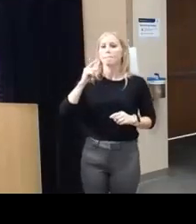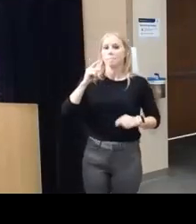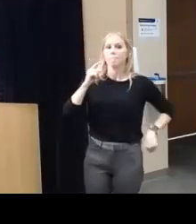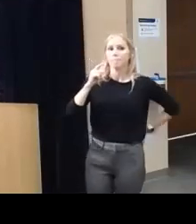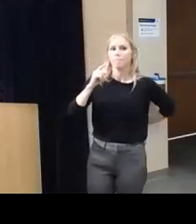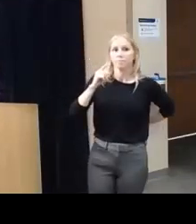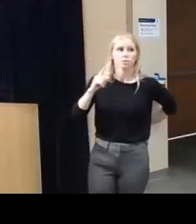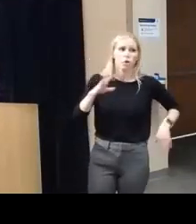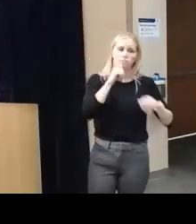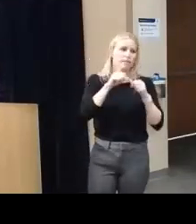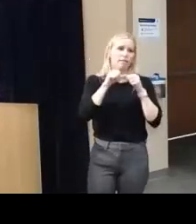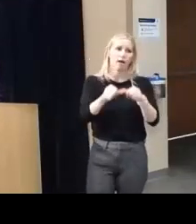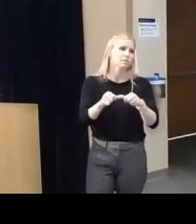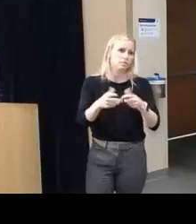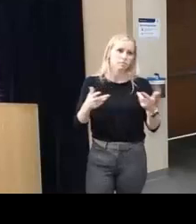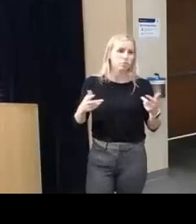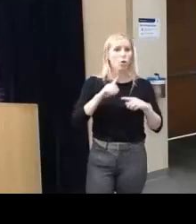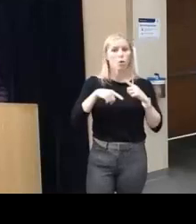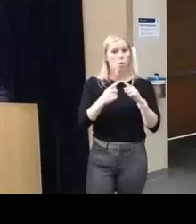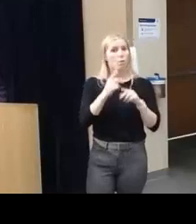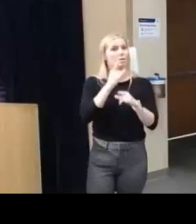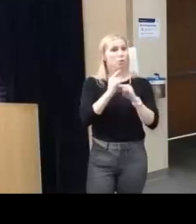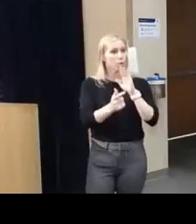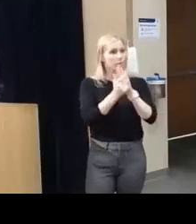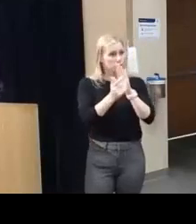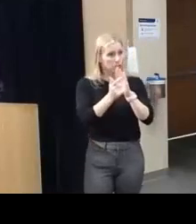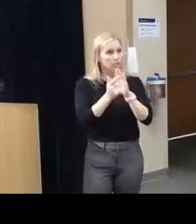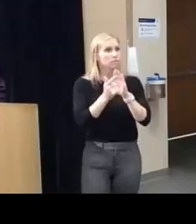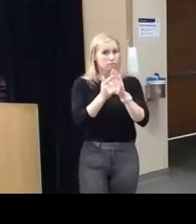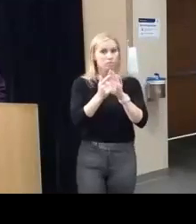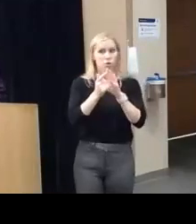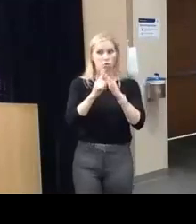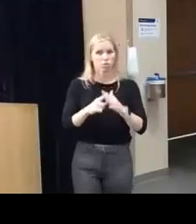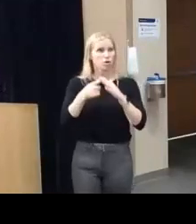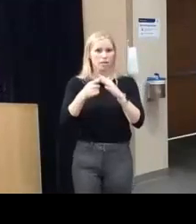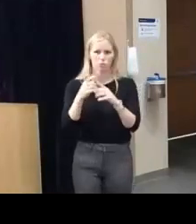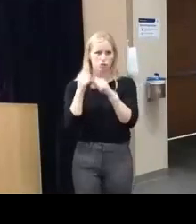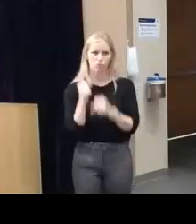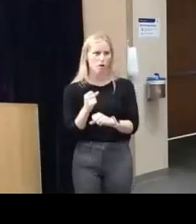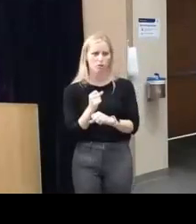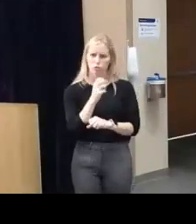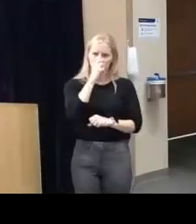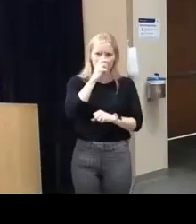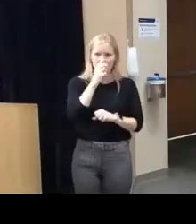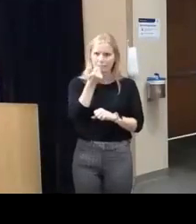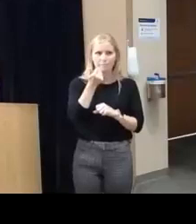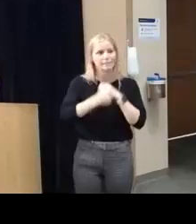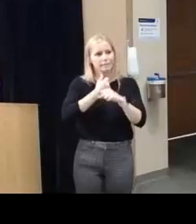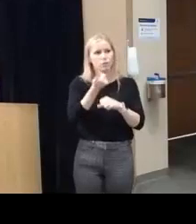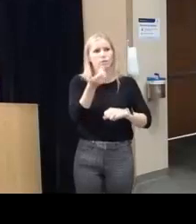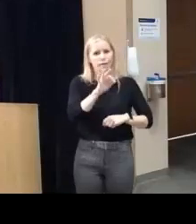this did not last somehow, and when Prohibition came in very strongly in